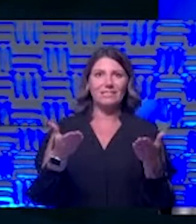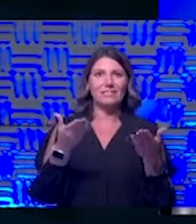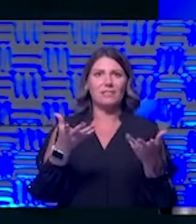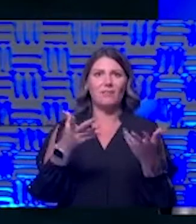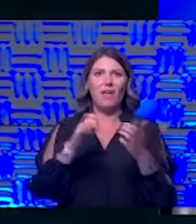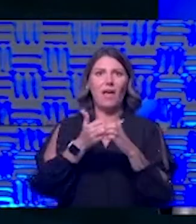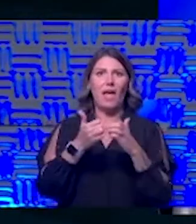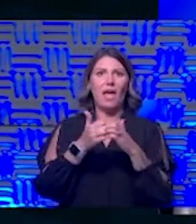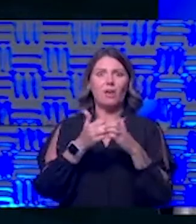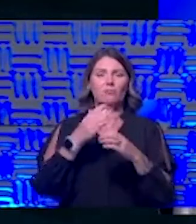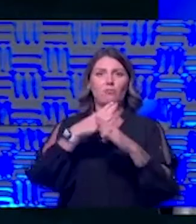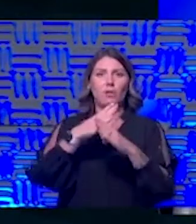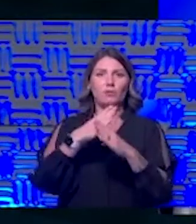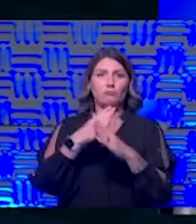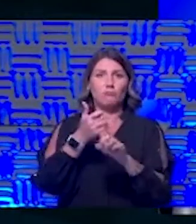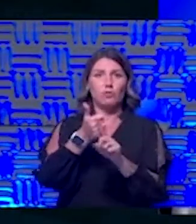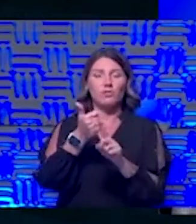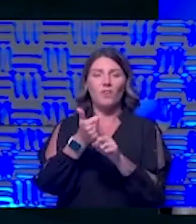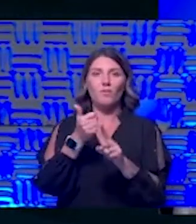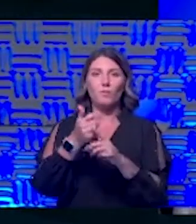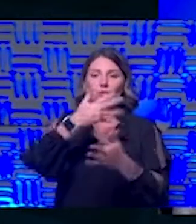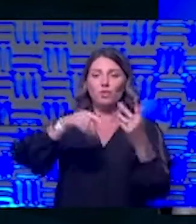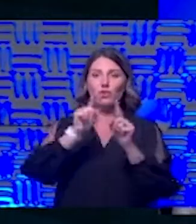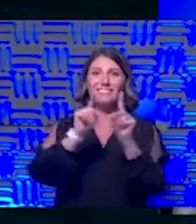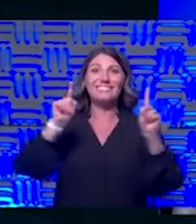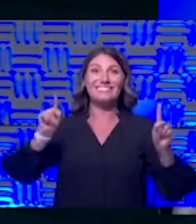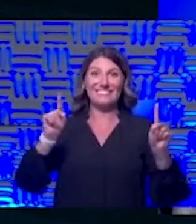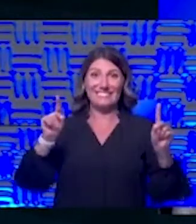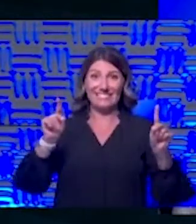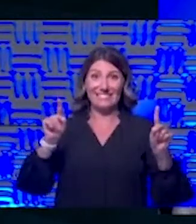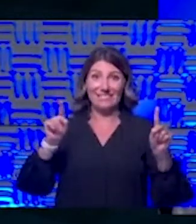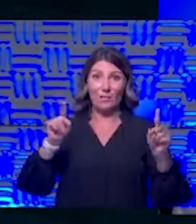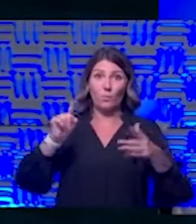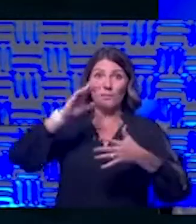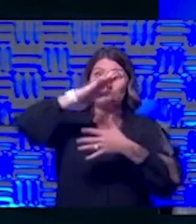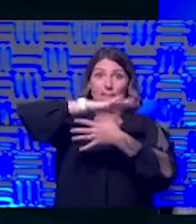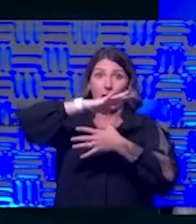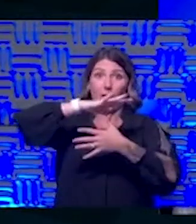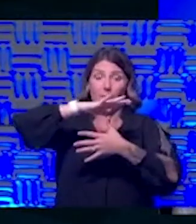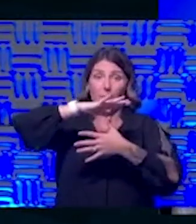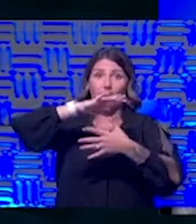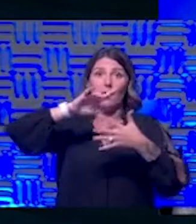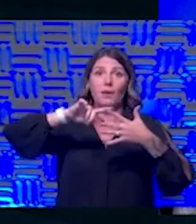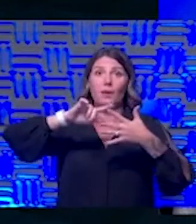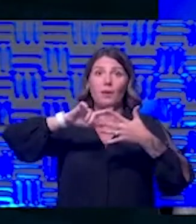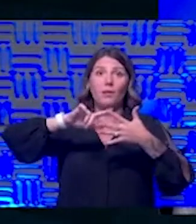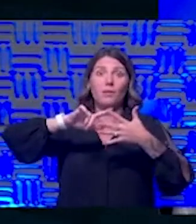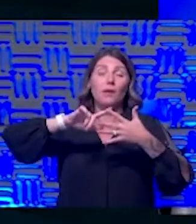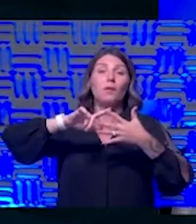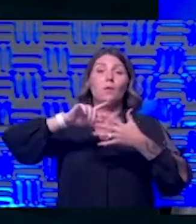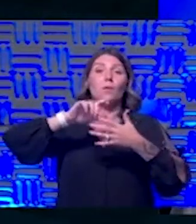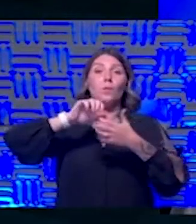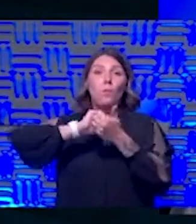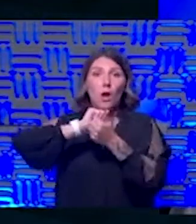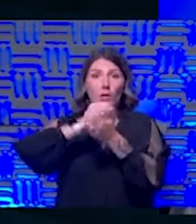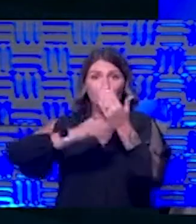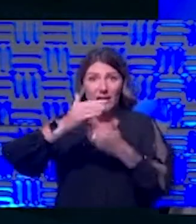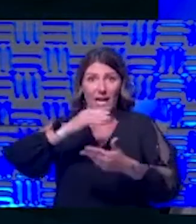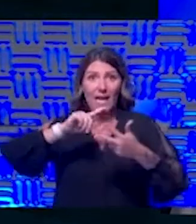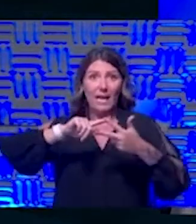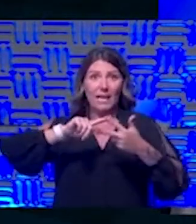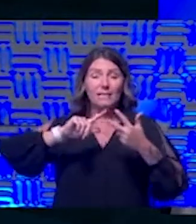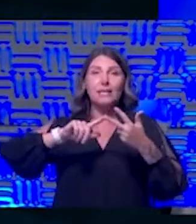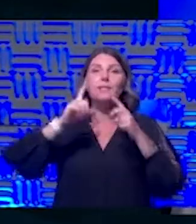rule, was number one, followed by the washing your hands, and then the mask, actually, as I recall, came in third. Still really